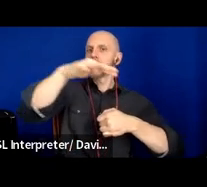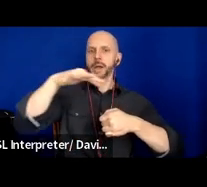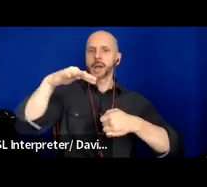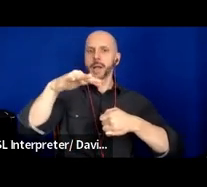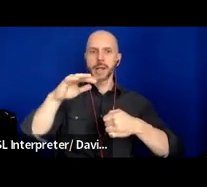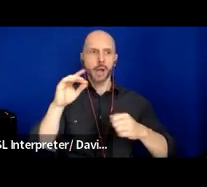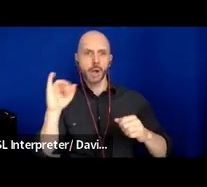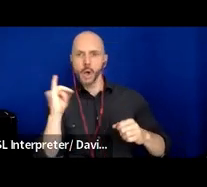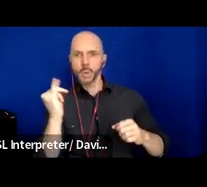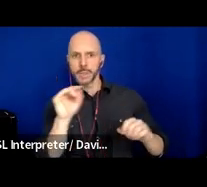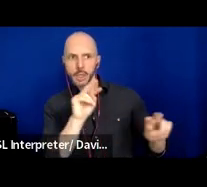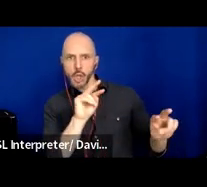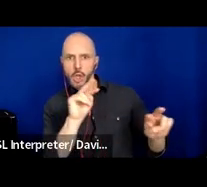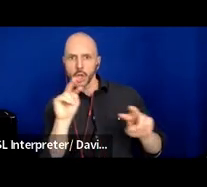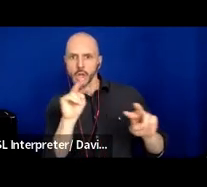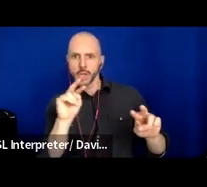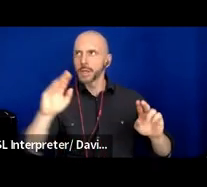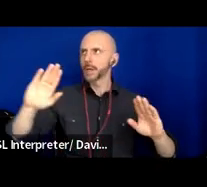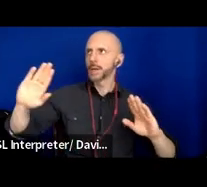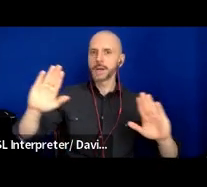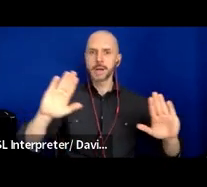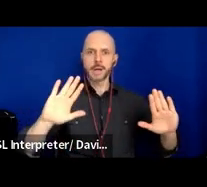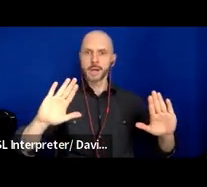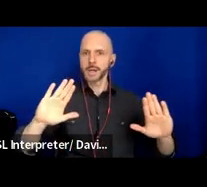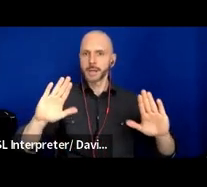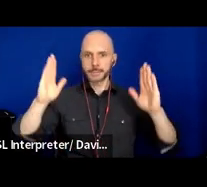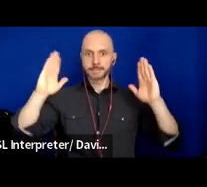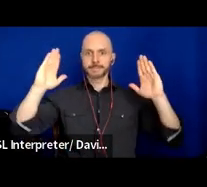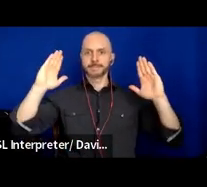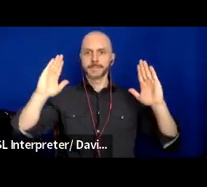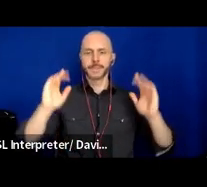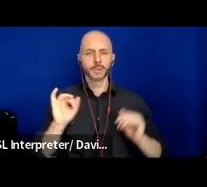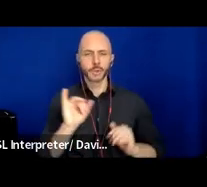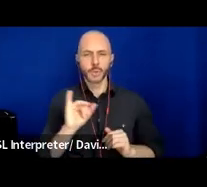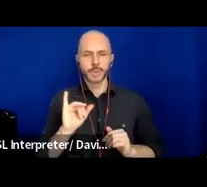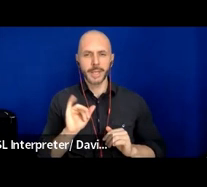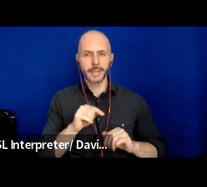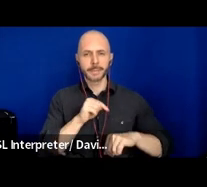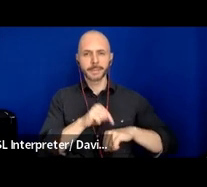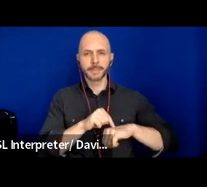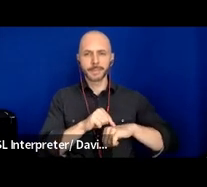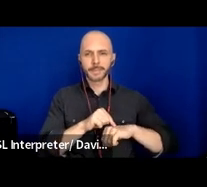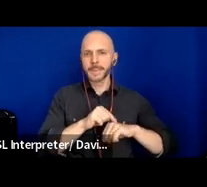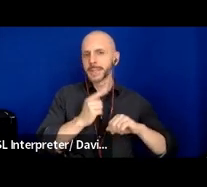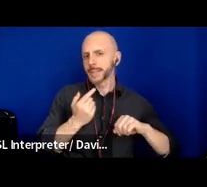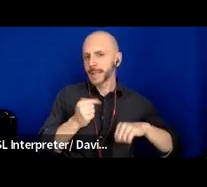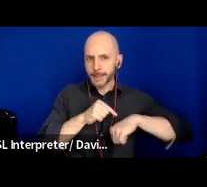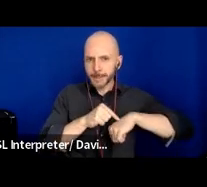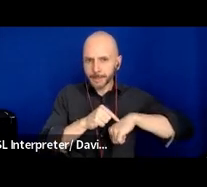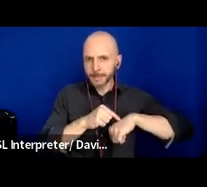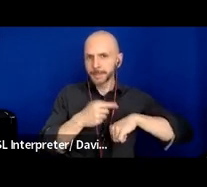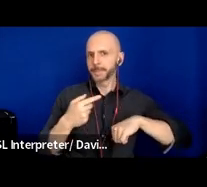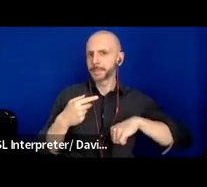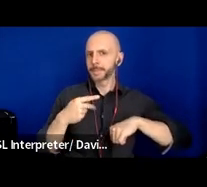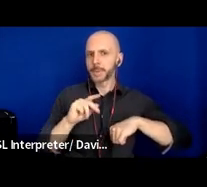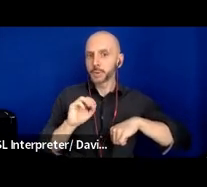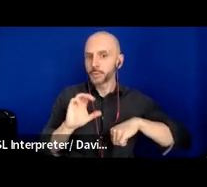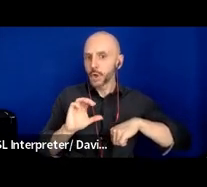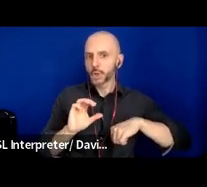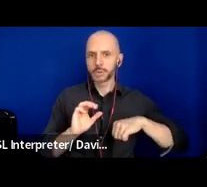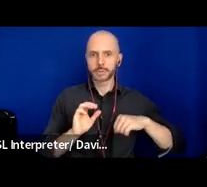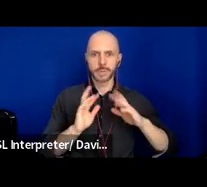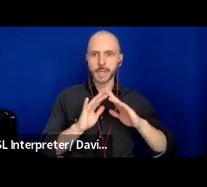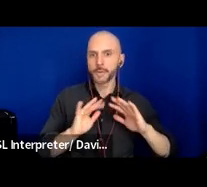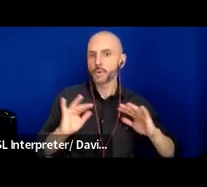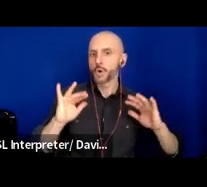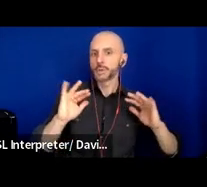if you live in a world where you've had certain experiences, or you're part of a collective group that has experiences, you can only be understood